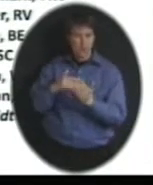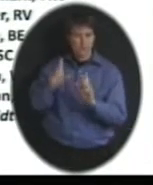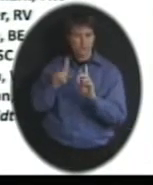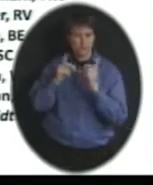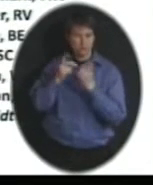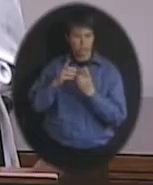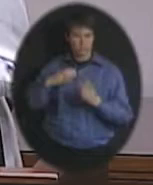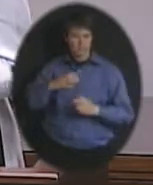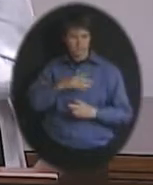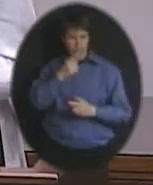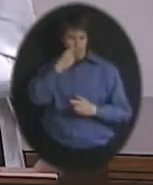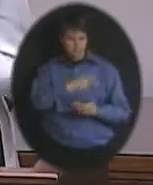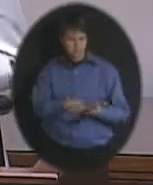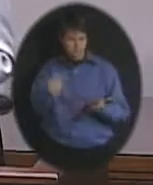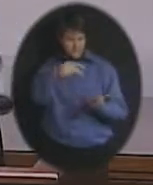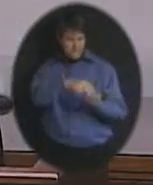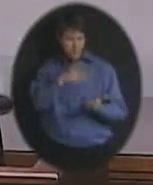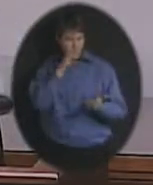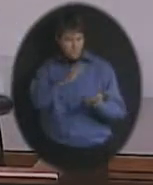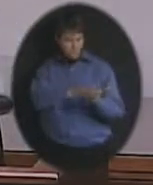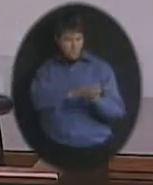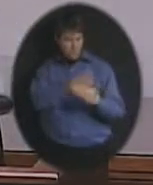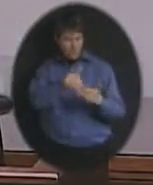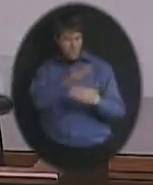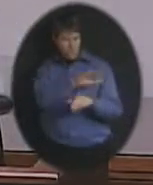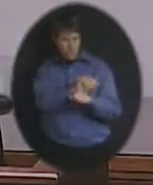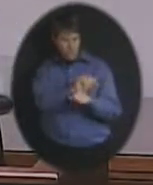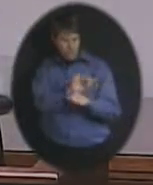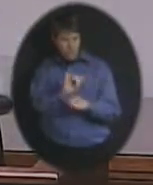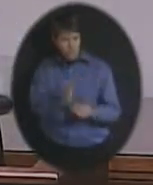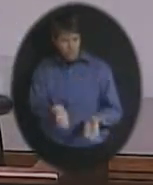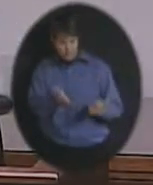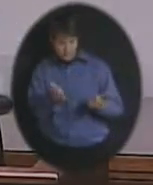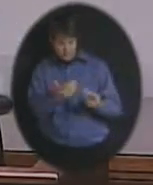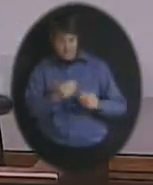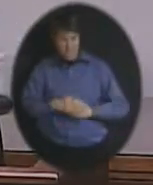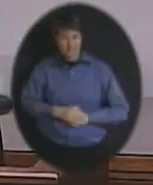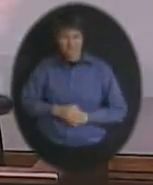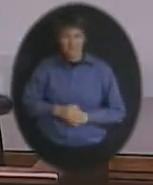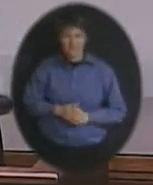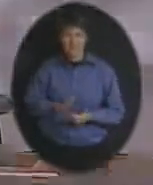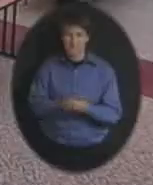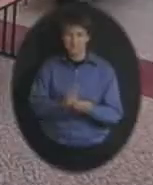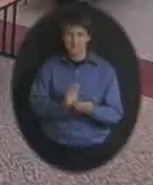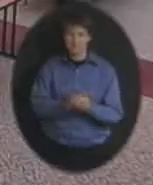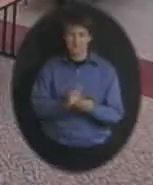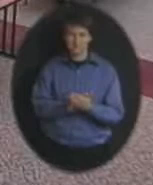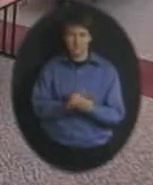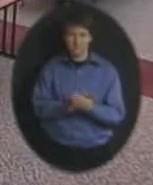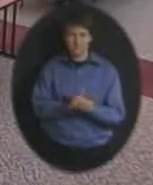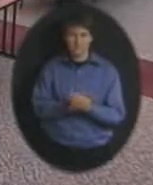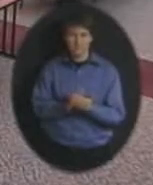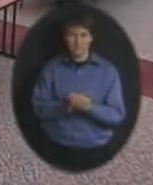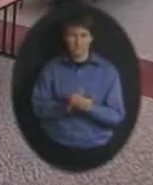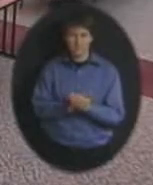love to have them stand so we could recognize all the work that they did. Thank